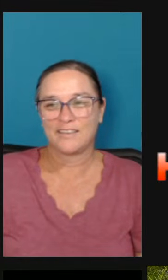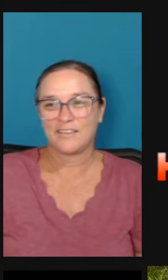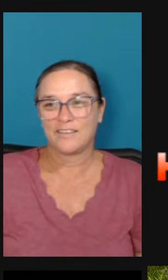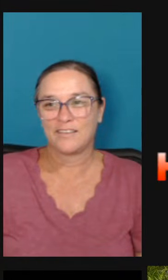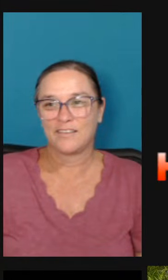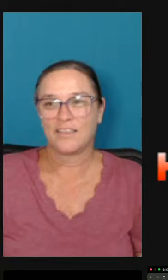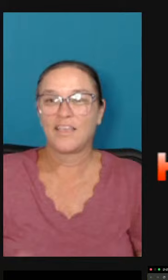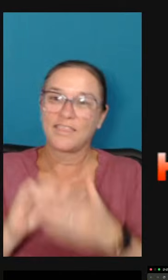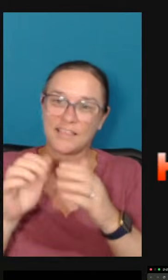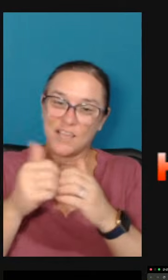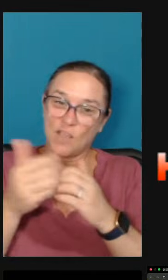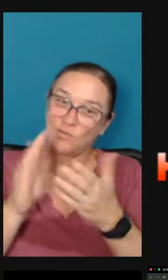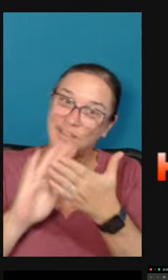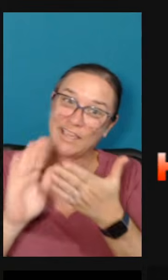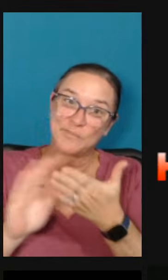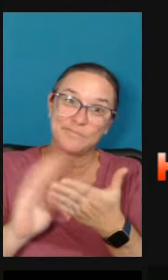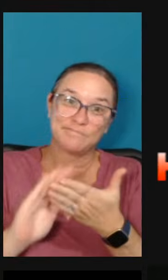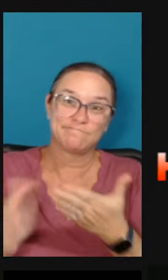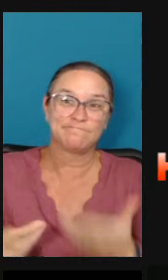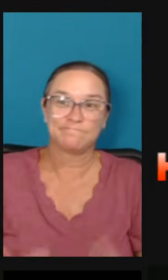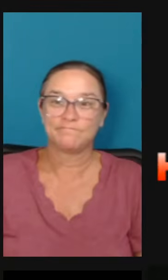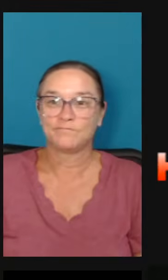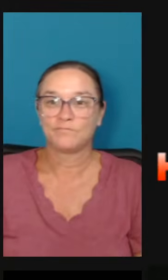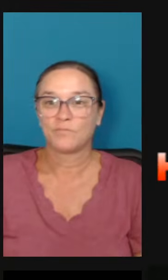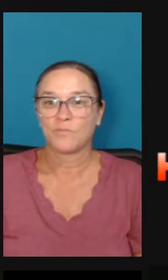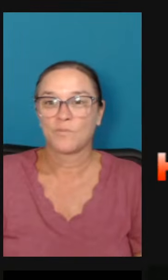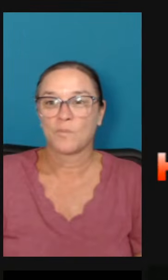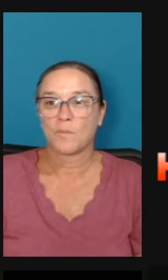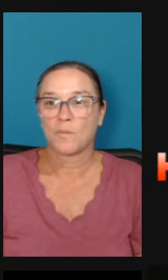cleanup goes. You end up with